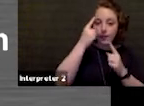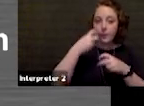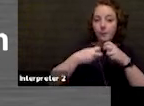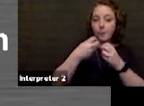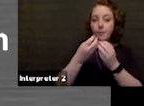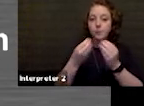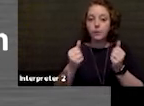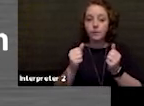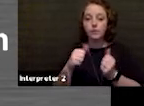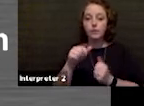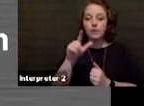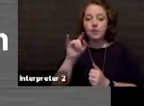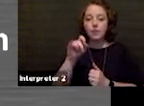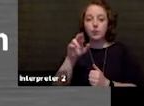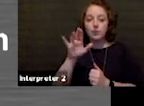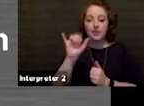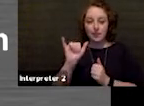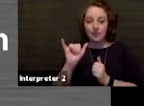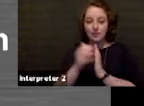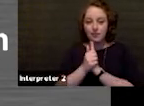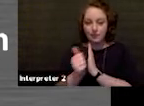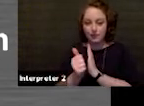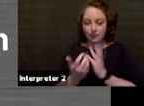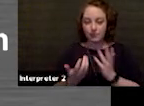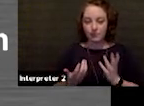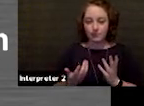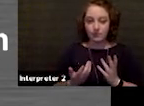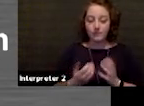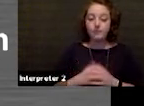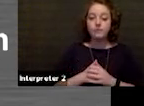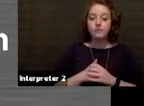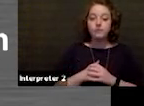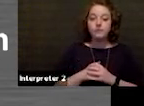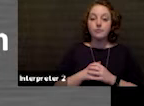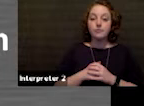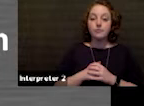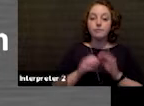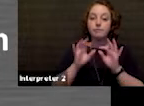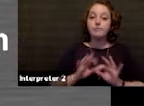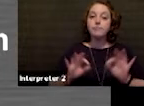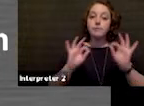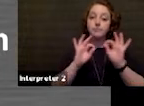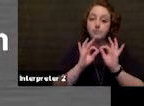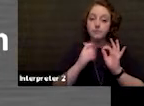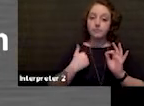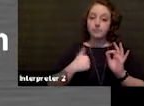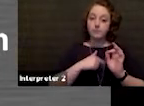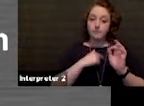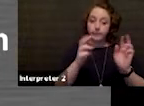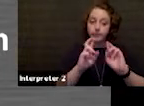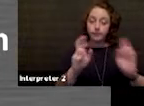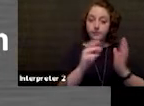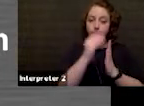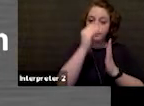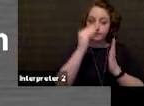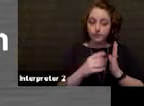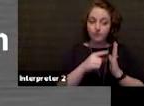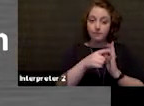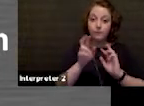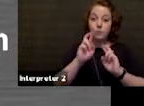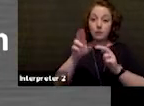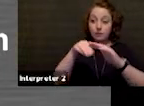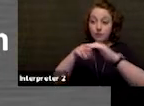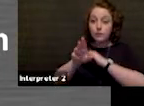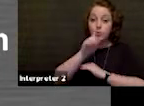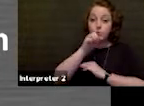our facilities that are equipped to support teaching and learning that prepare students to encounter more complex life and work experiences